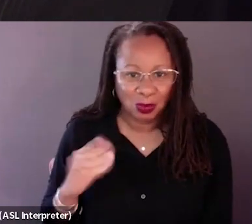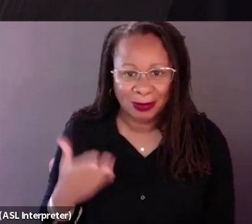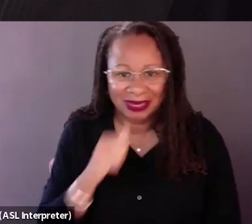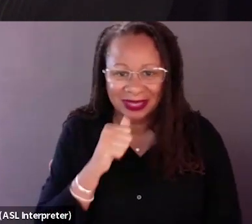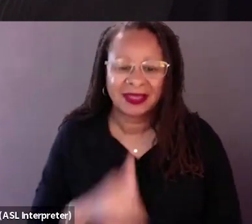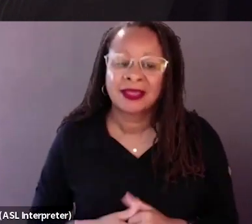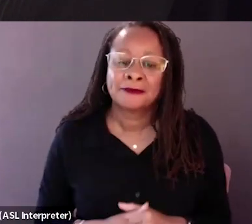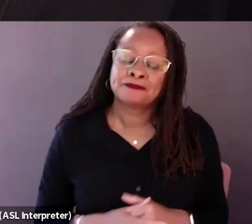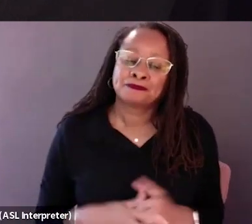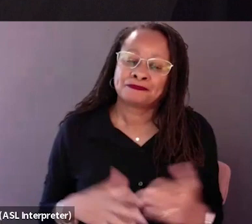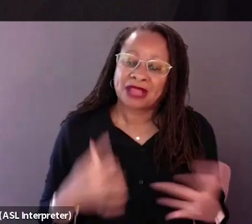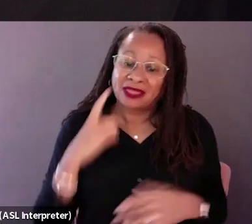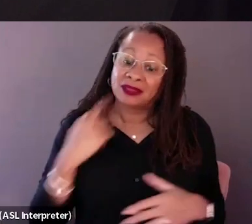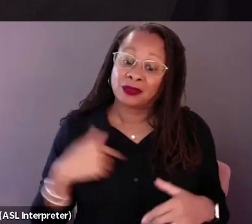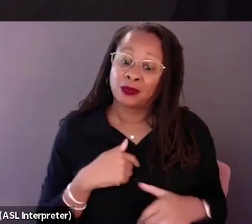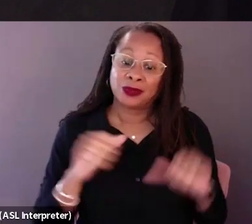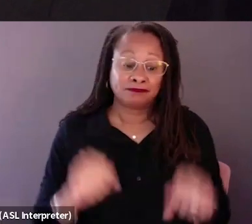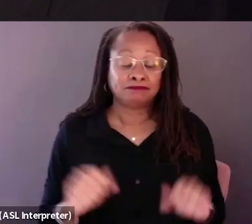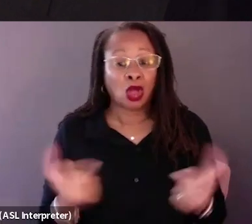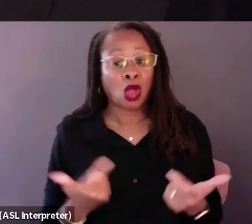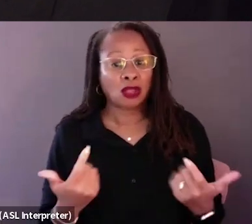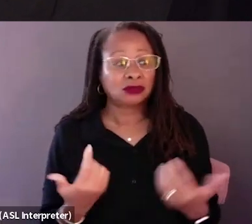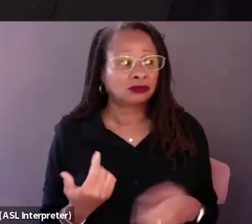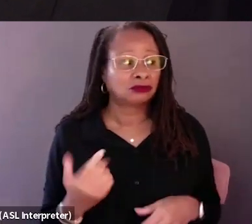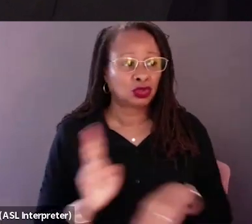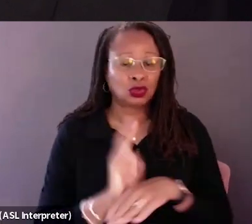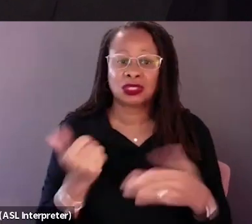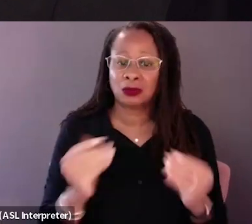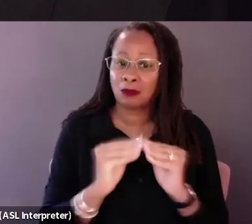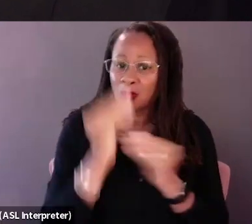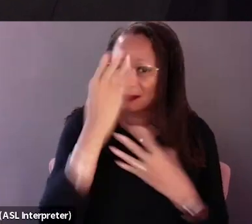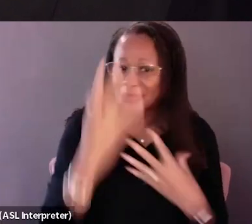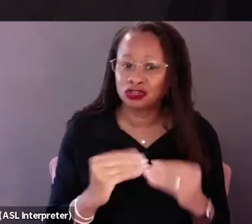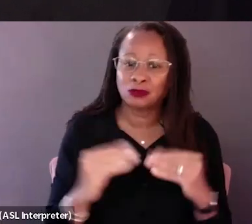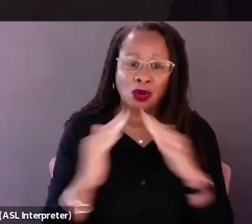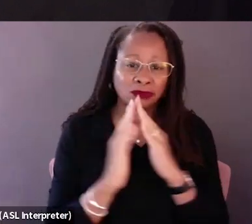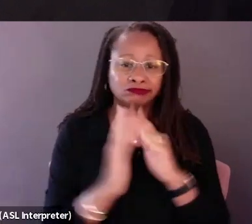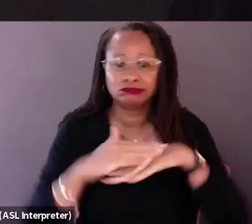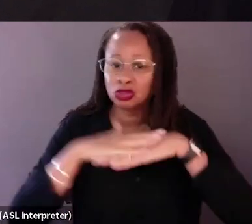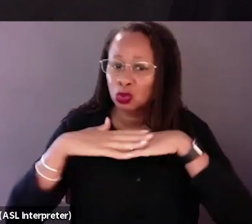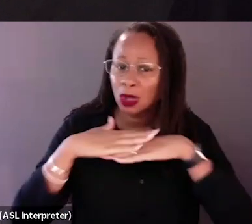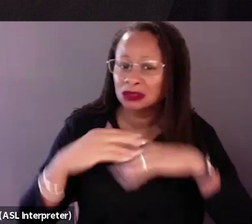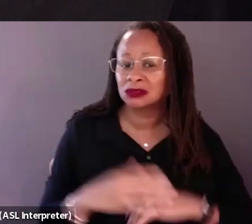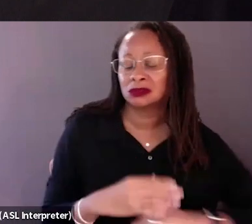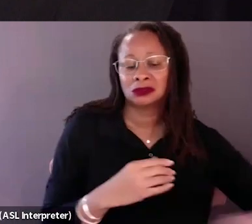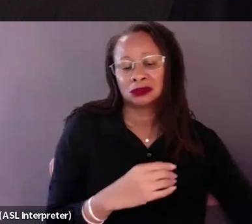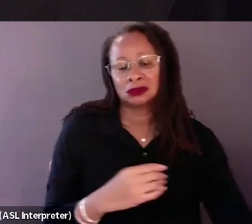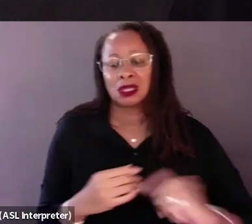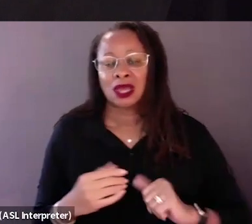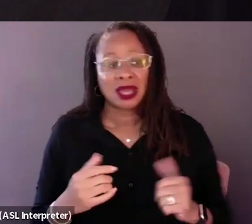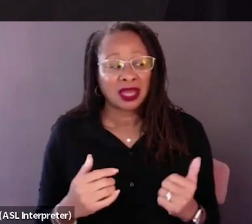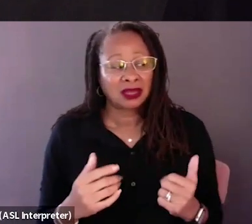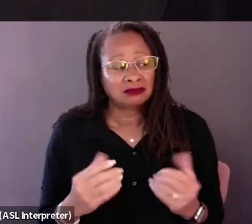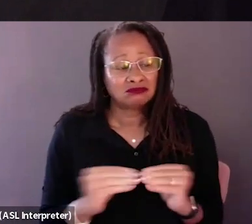I think, you know, I think we could all use a little nuance in our lives, and we could all use a little, you know, just kind of